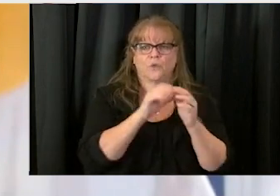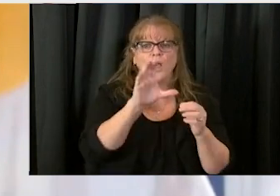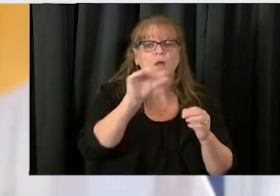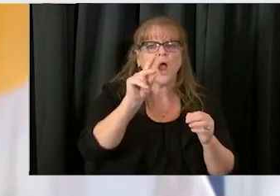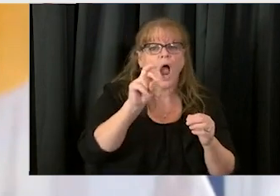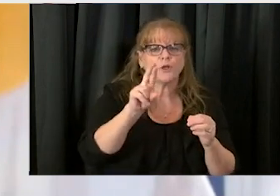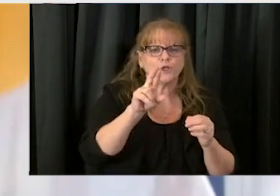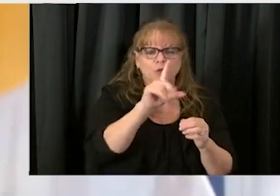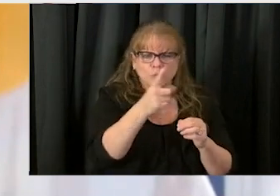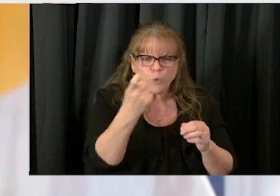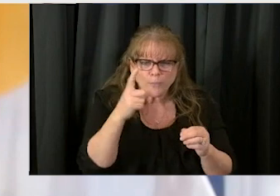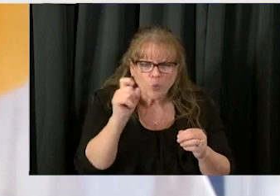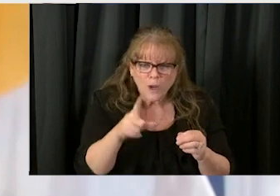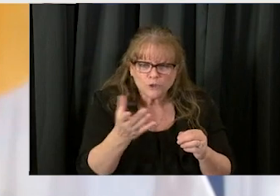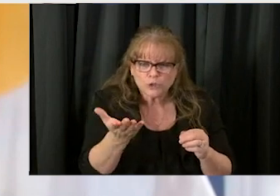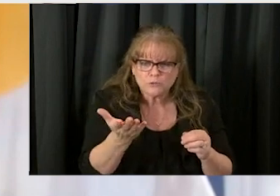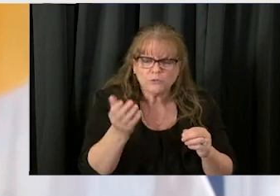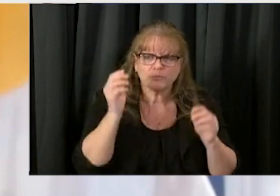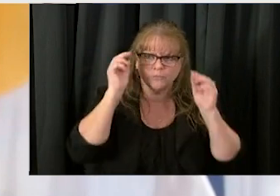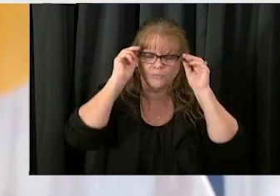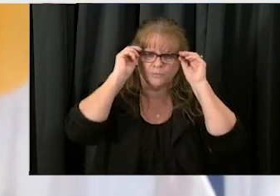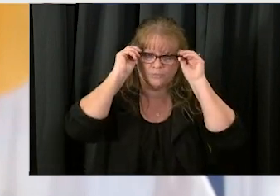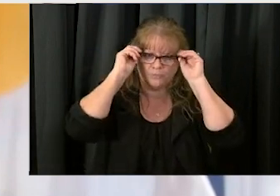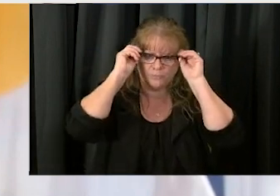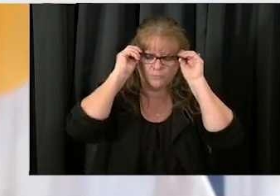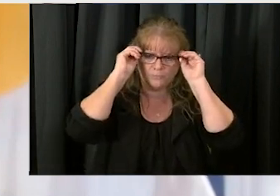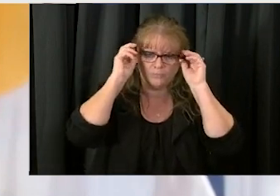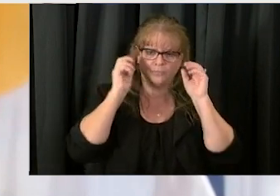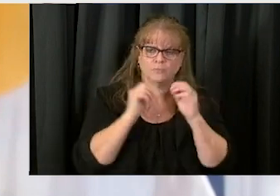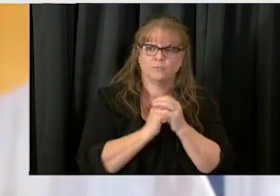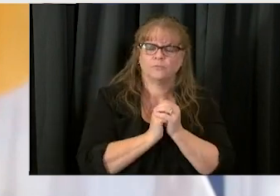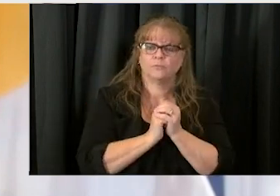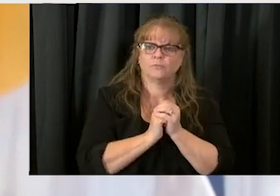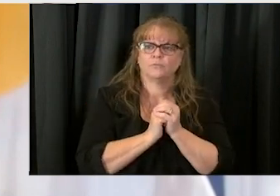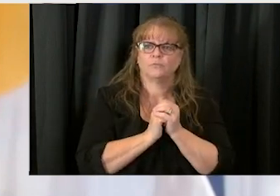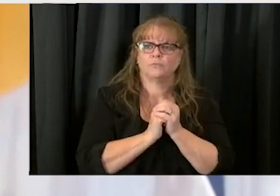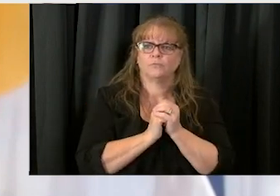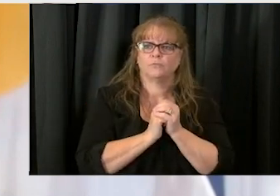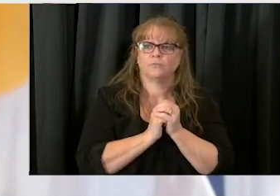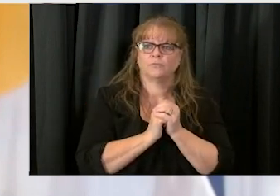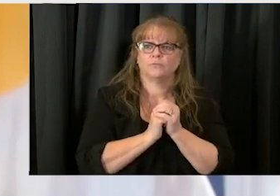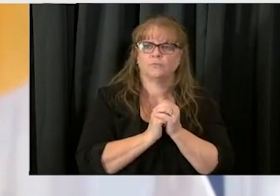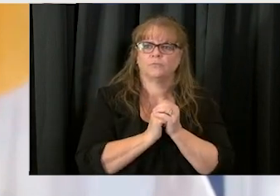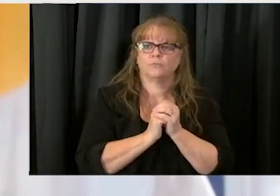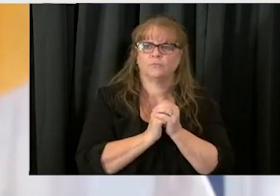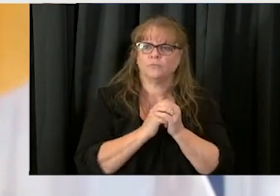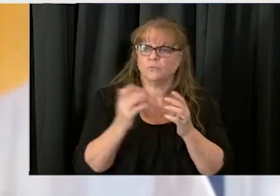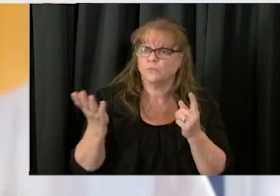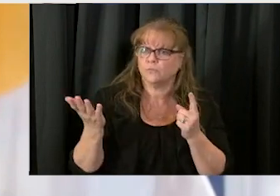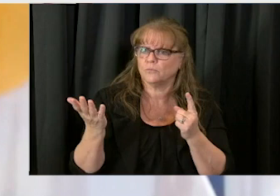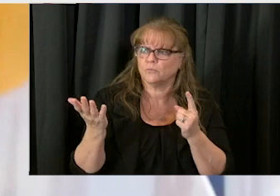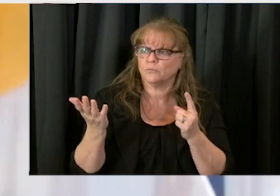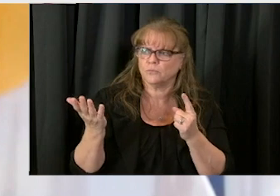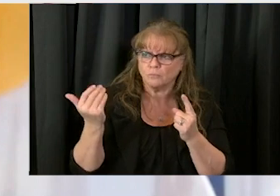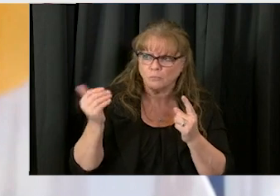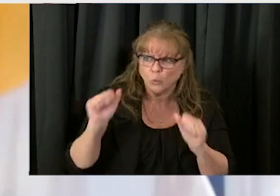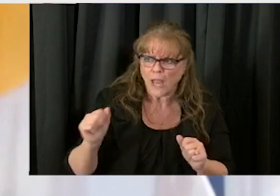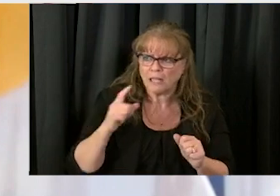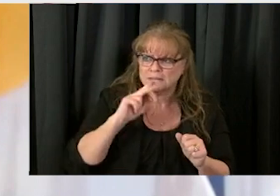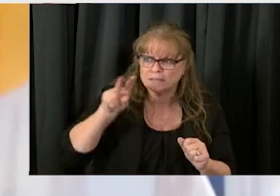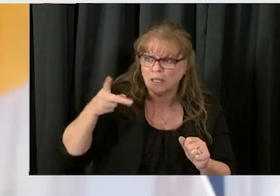Let's allow a second question from somebody. Hi, this is Erica Meltzer from Chalkbeat. There you I had a question,